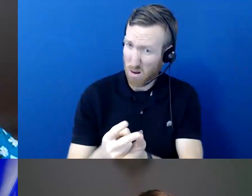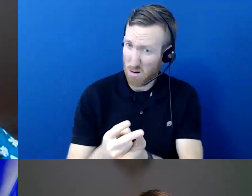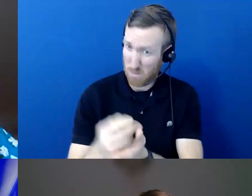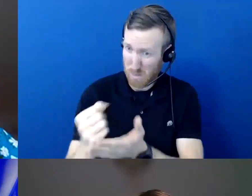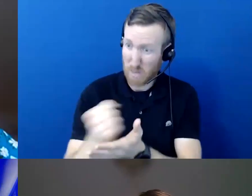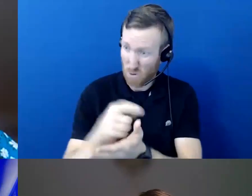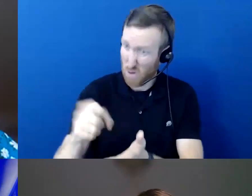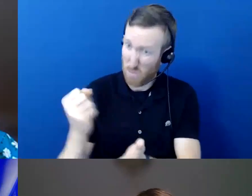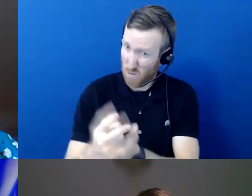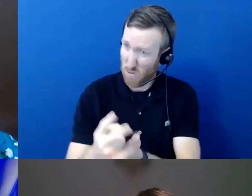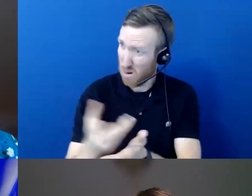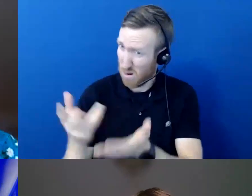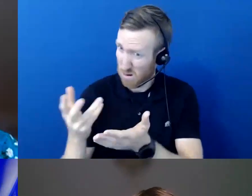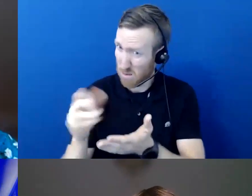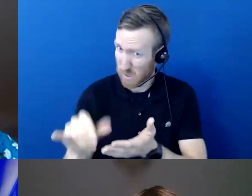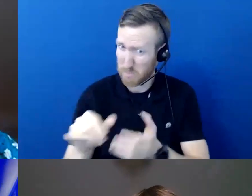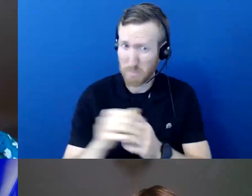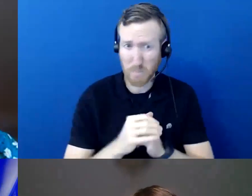approved?